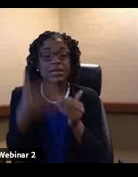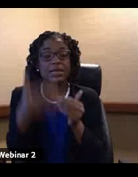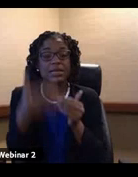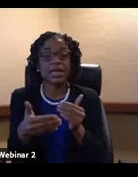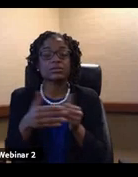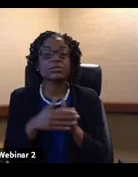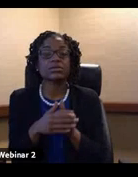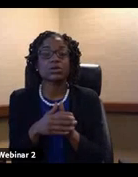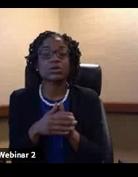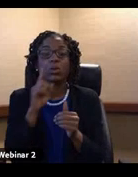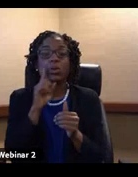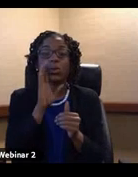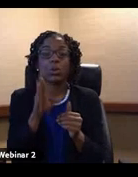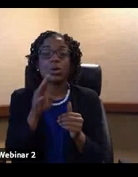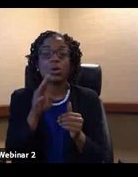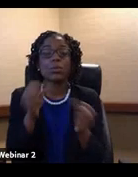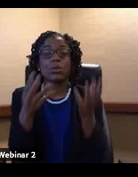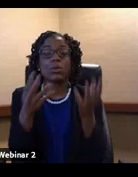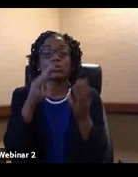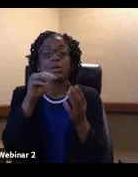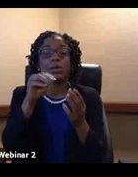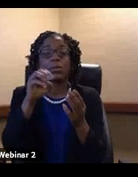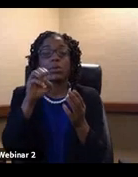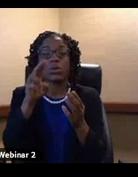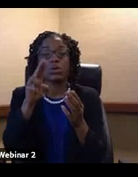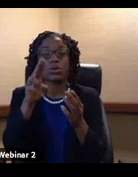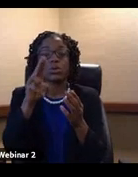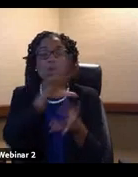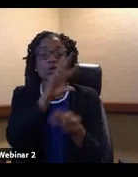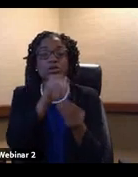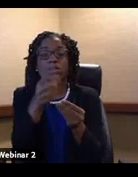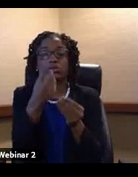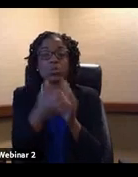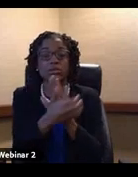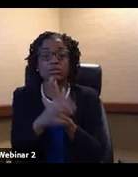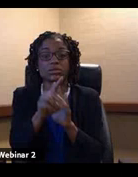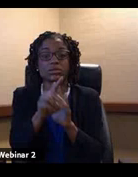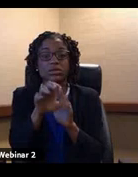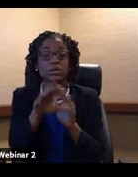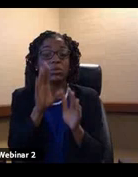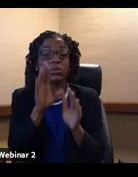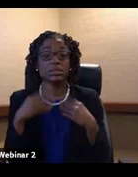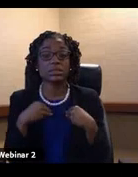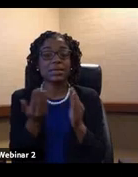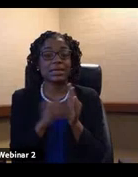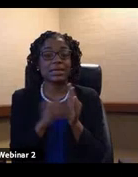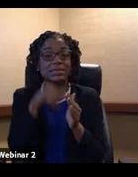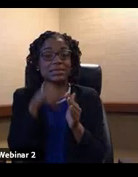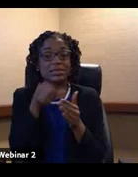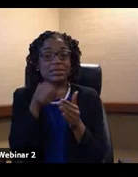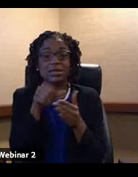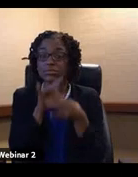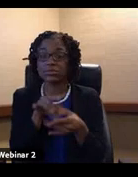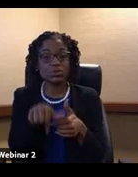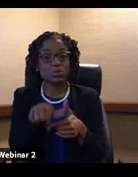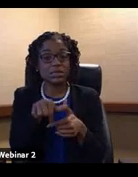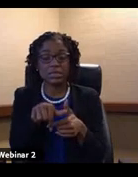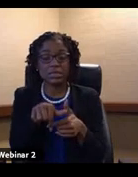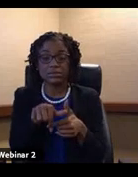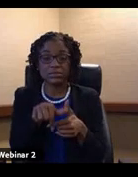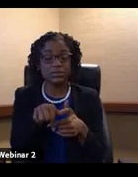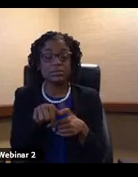The next thing is, will multiple MOUs combined into one document be accepted? Again, that's not responsive to this solicitation. This